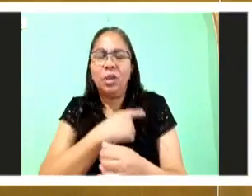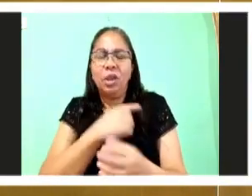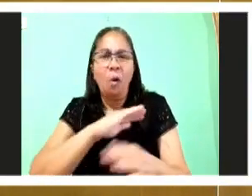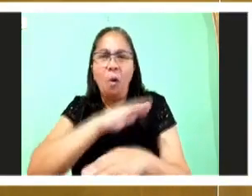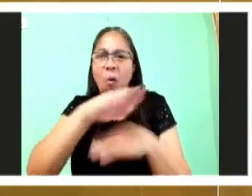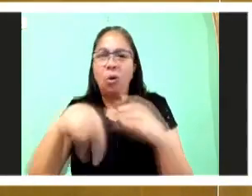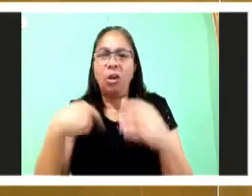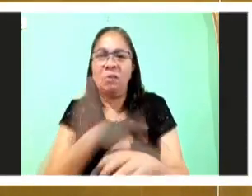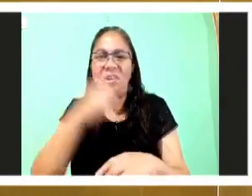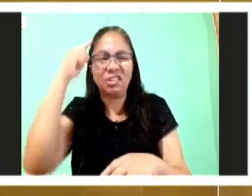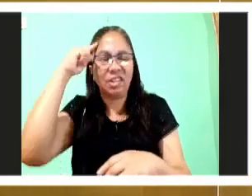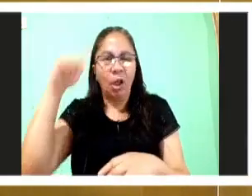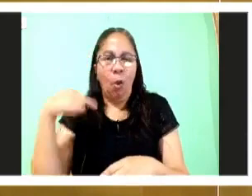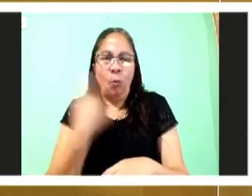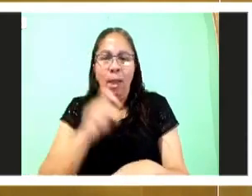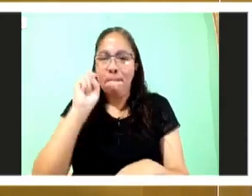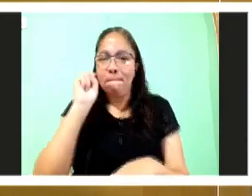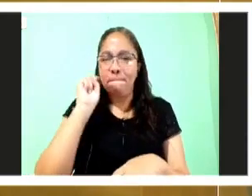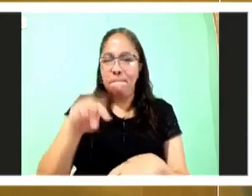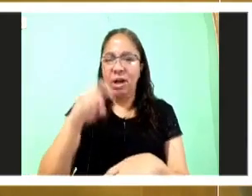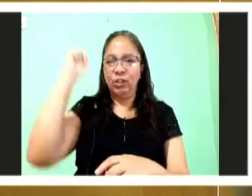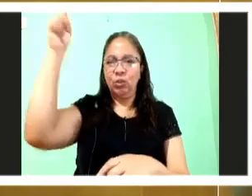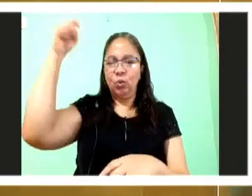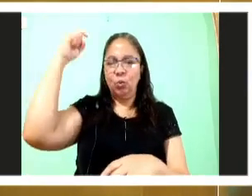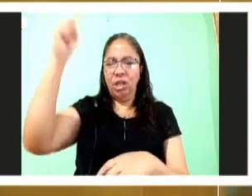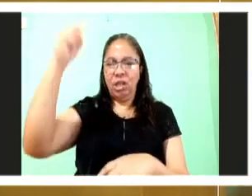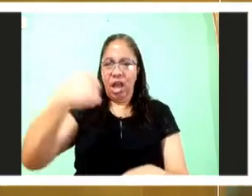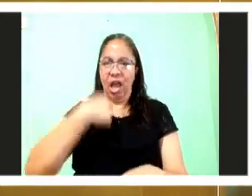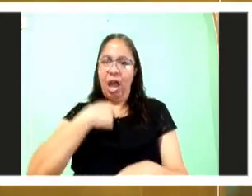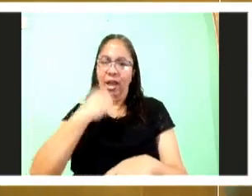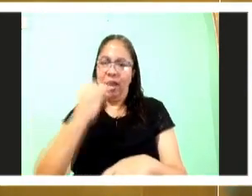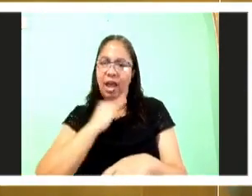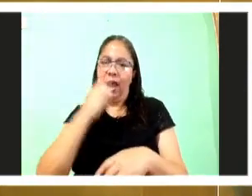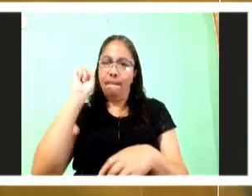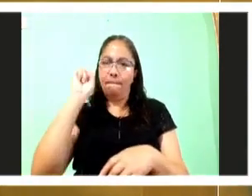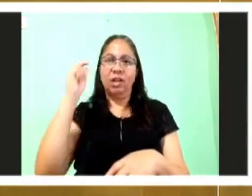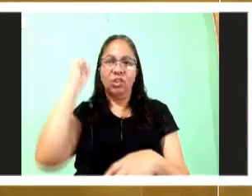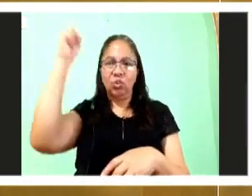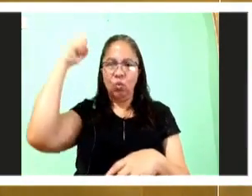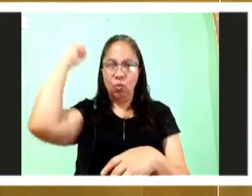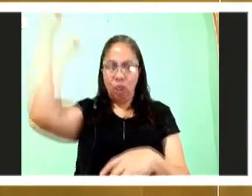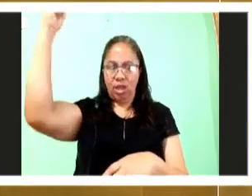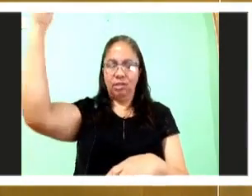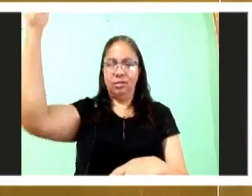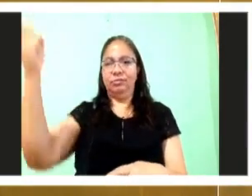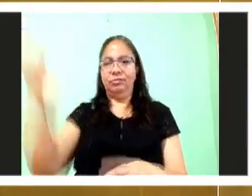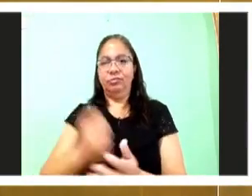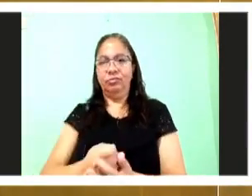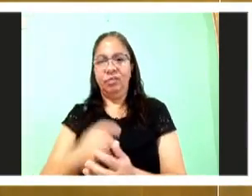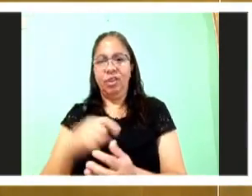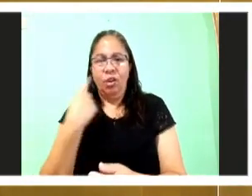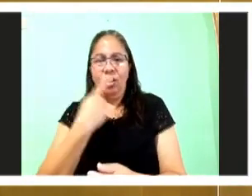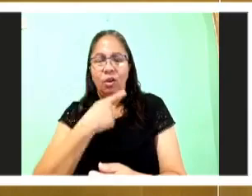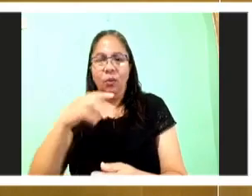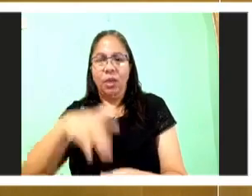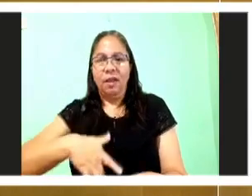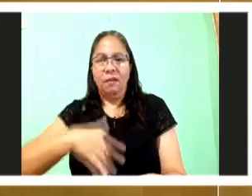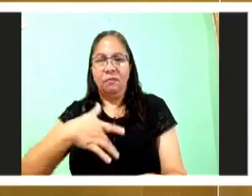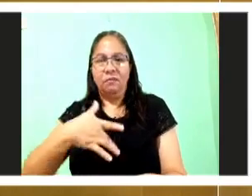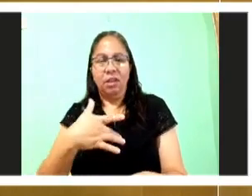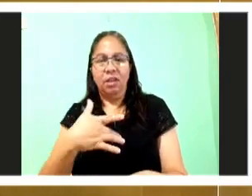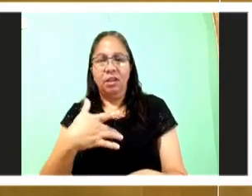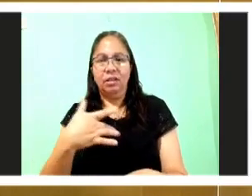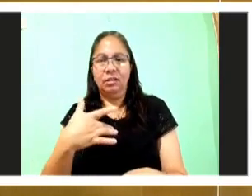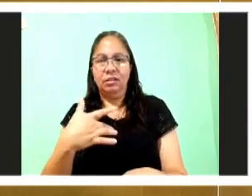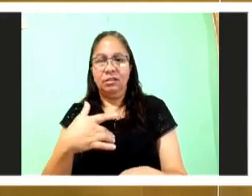Is also reflective of the deep wound of our civilization where we all feel so done upon that we